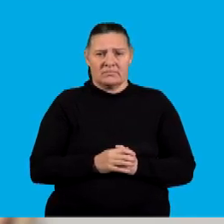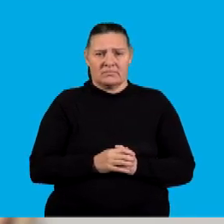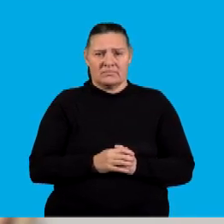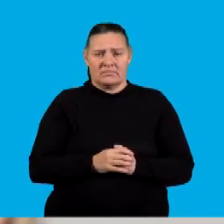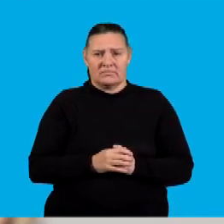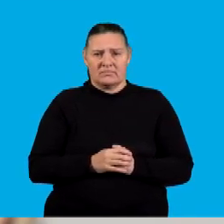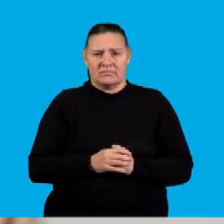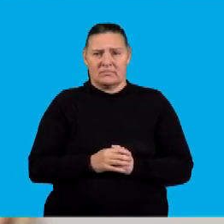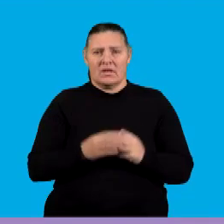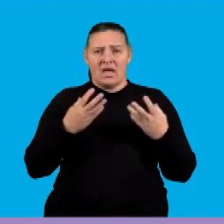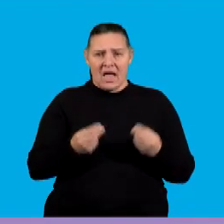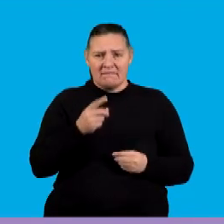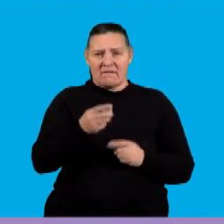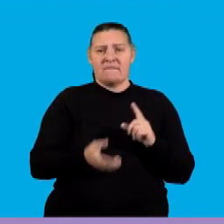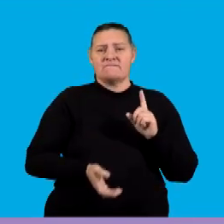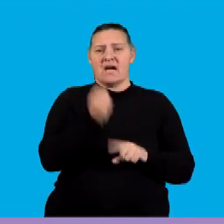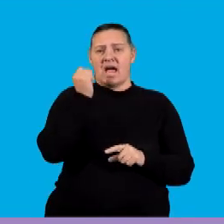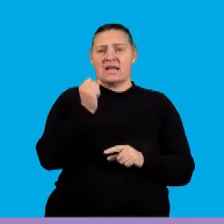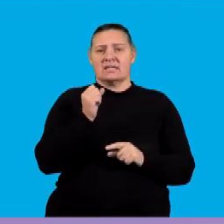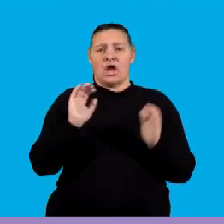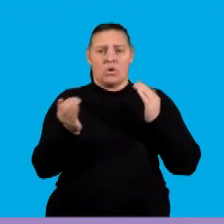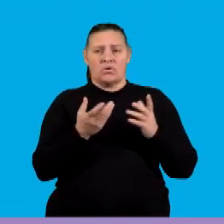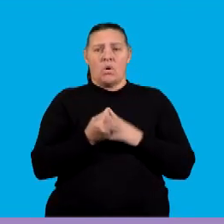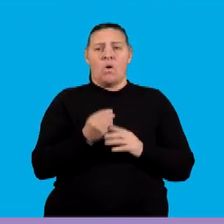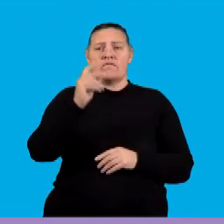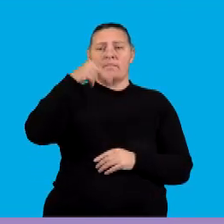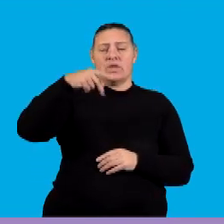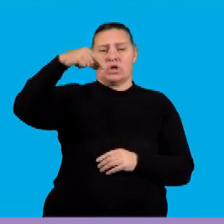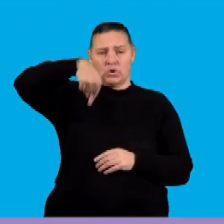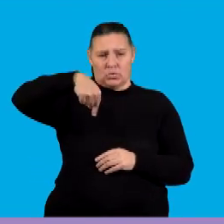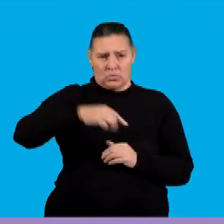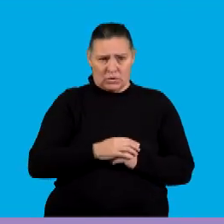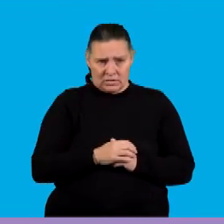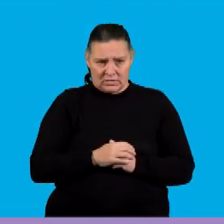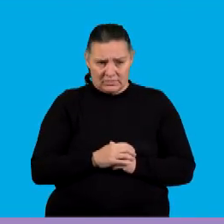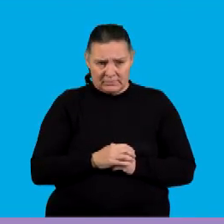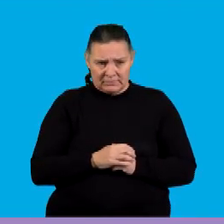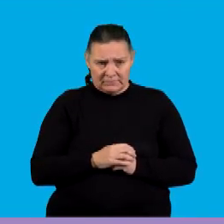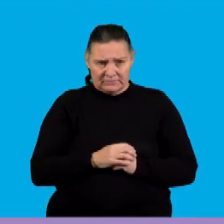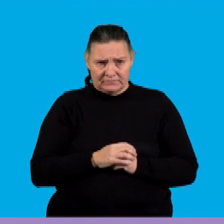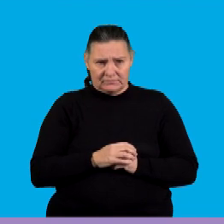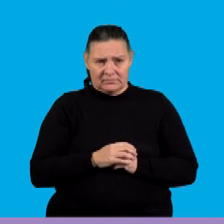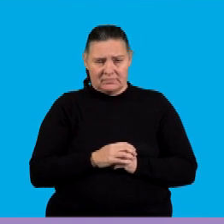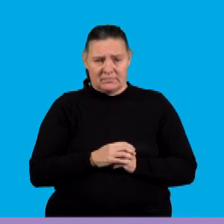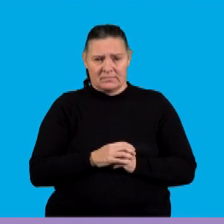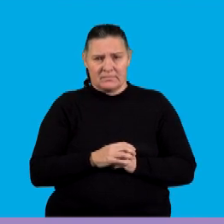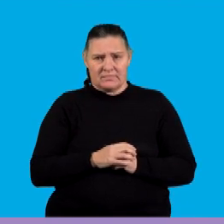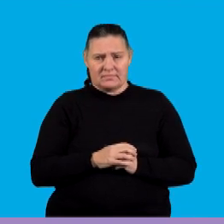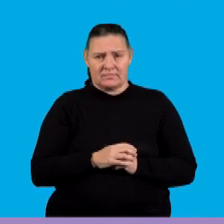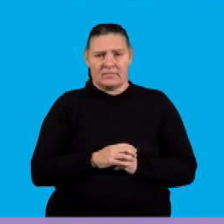Our next question here, we have been given a line PQ, and we are supposed to find the equation